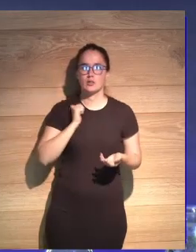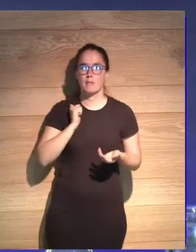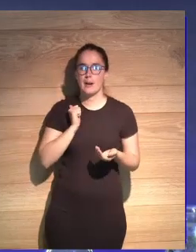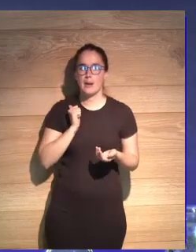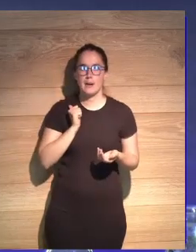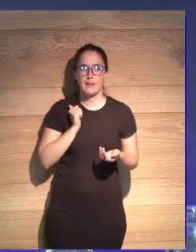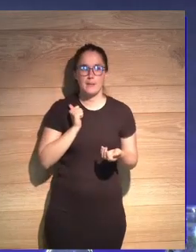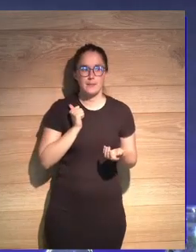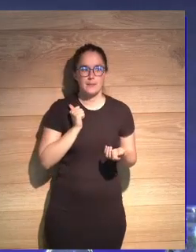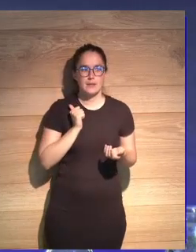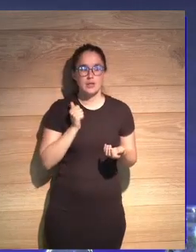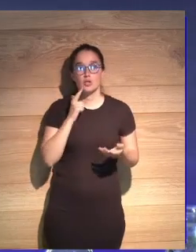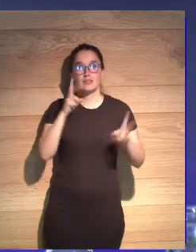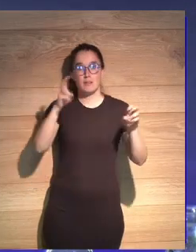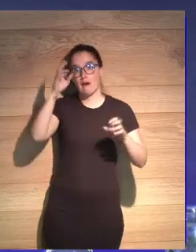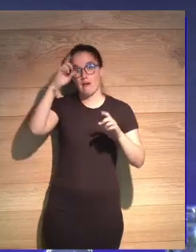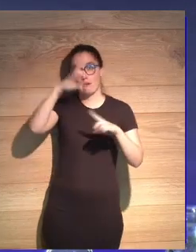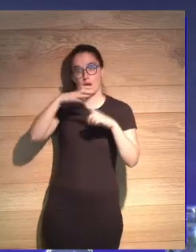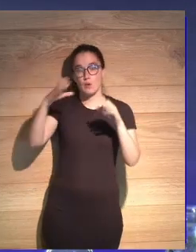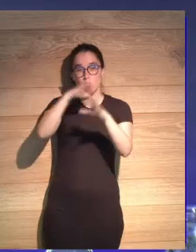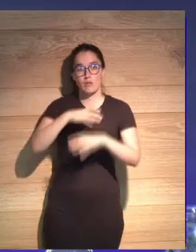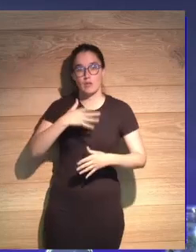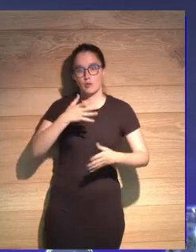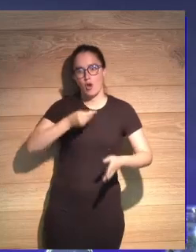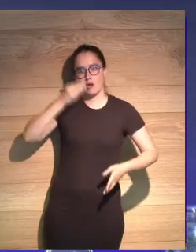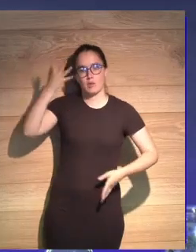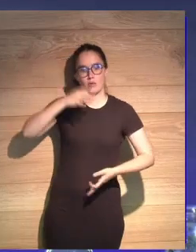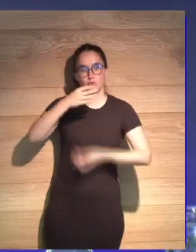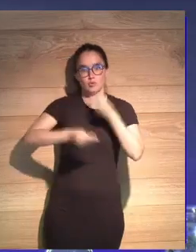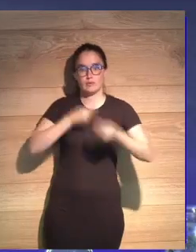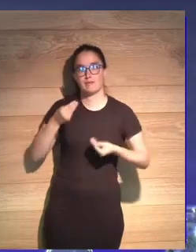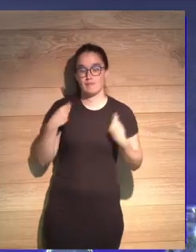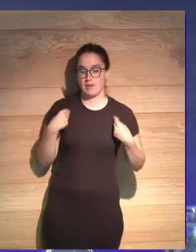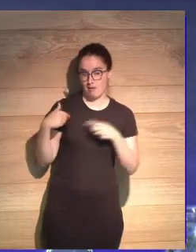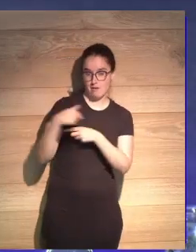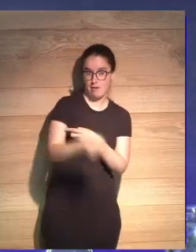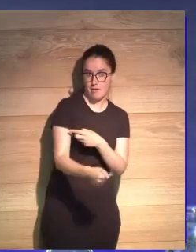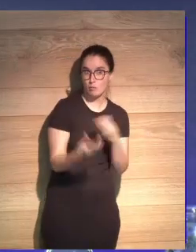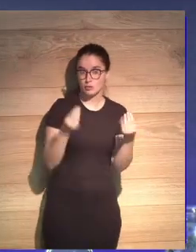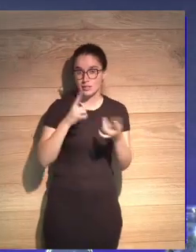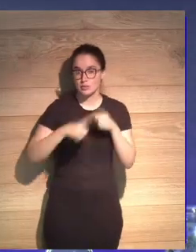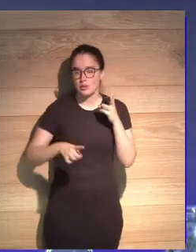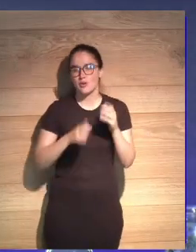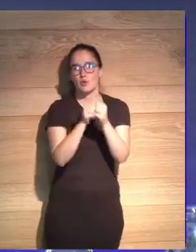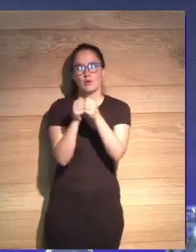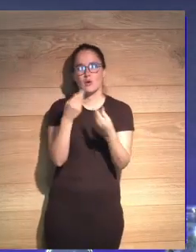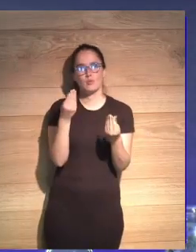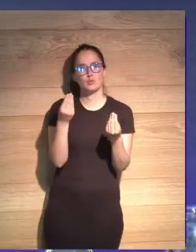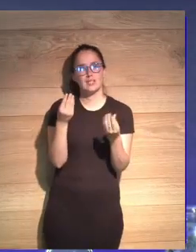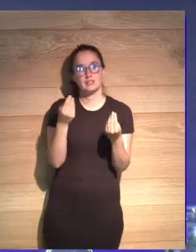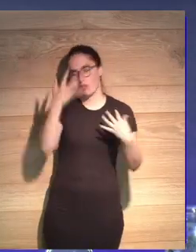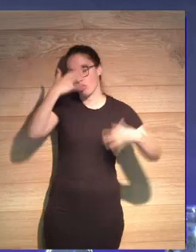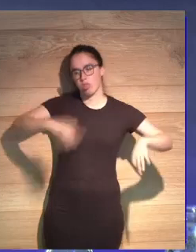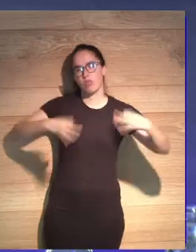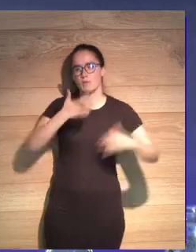culture in video games to deliver. It's like here I have spoken about neuroscience, but also in video